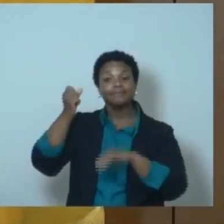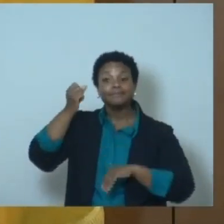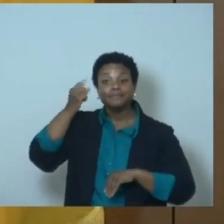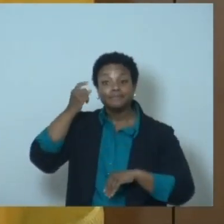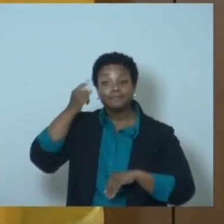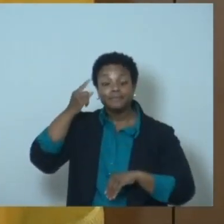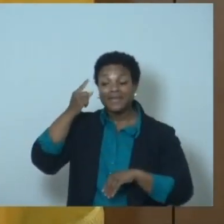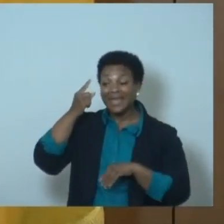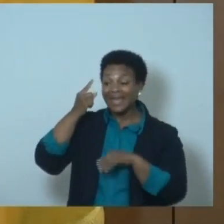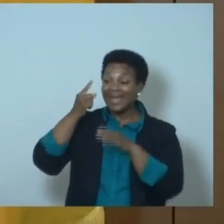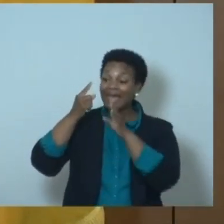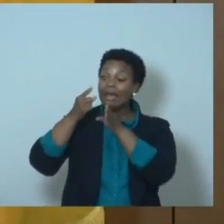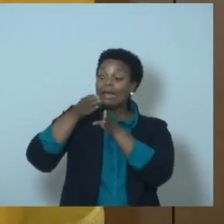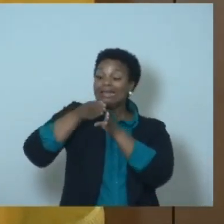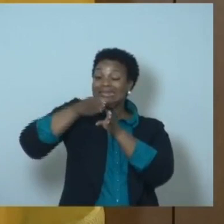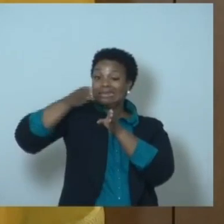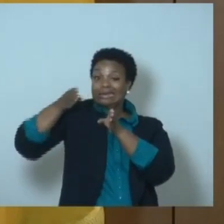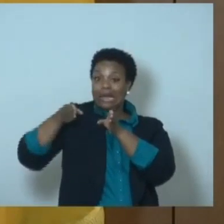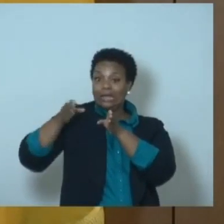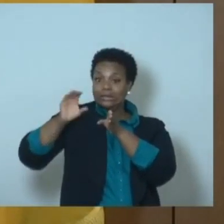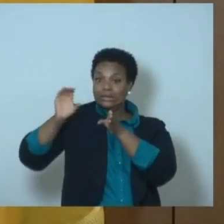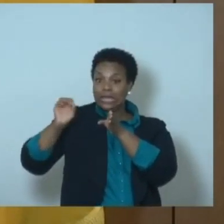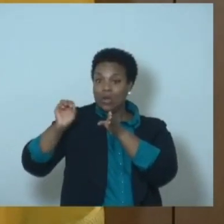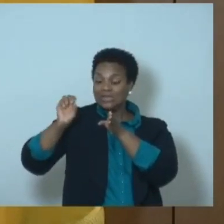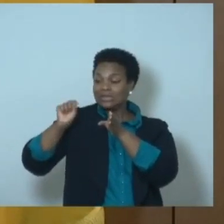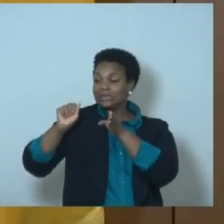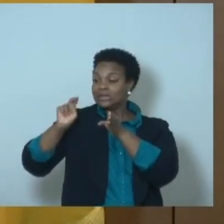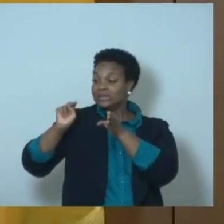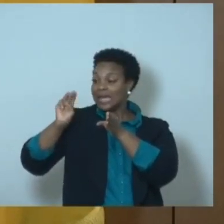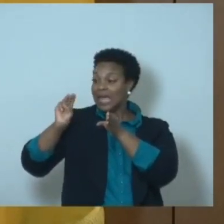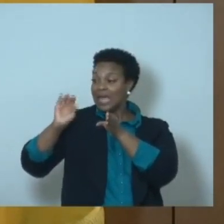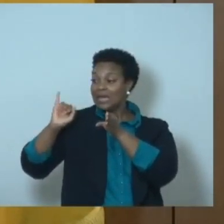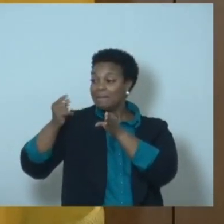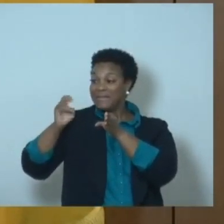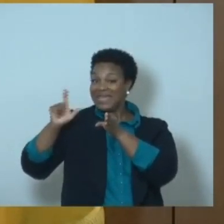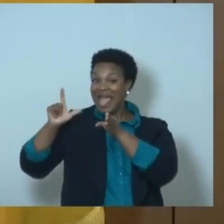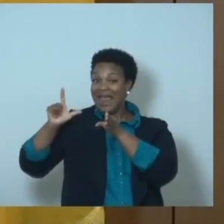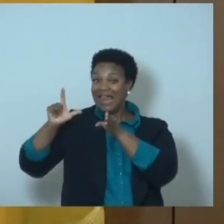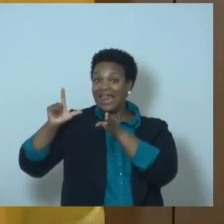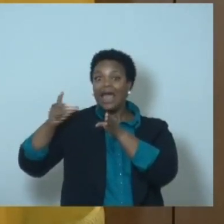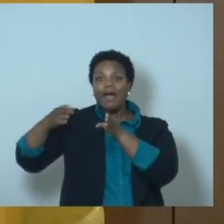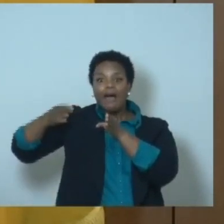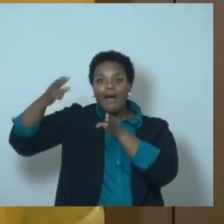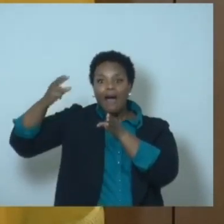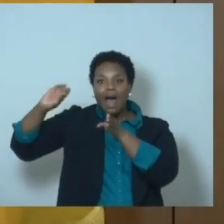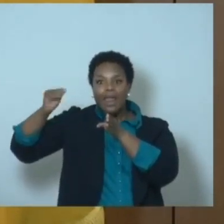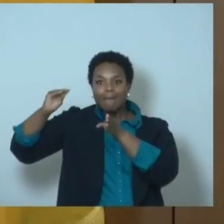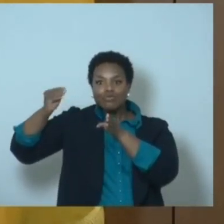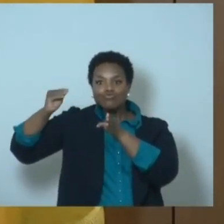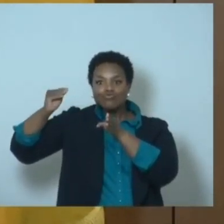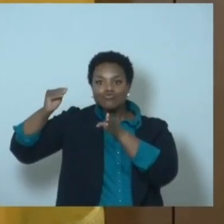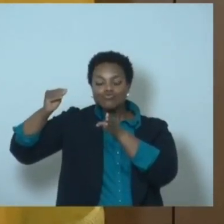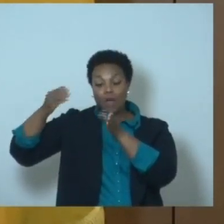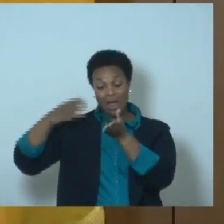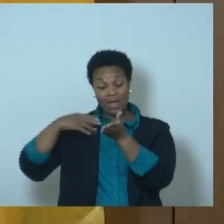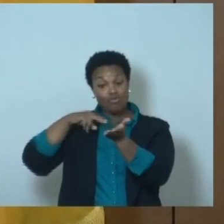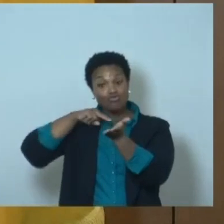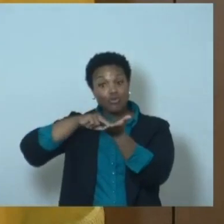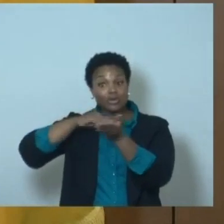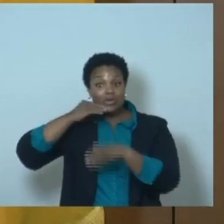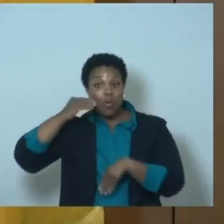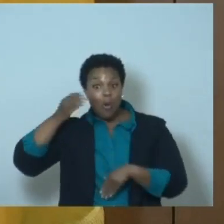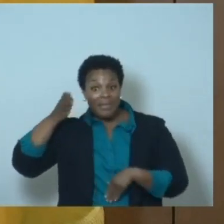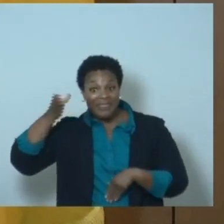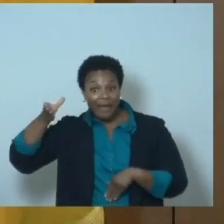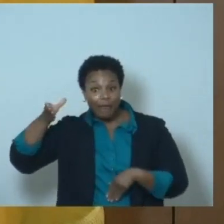in neighboring San Miguel County that are high risk. A nursing home, too, and you've